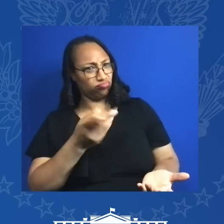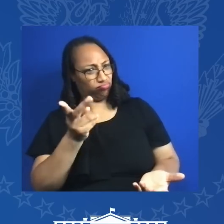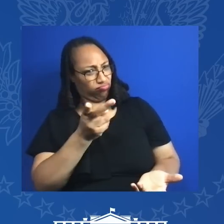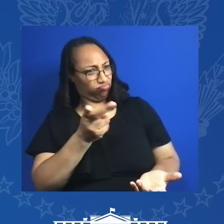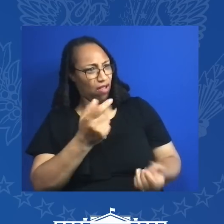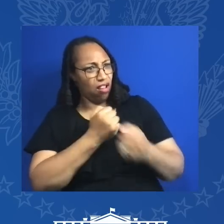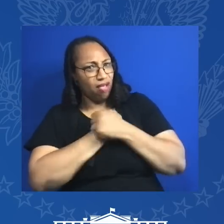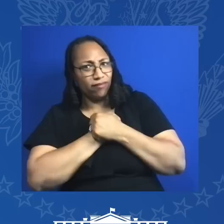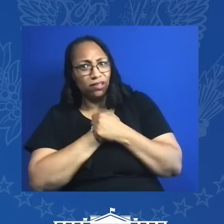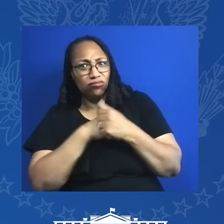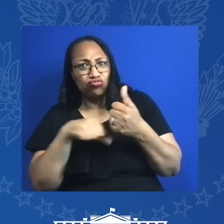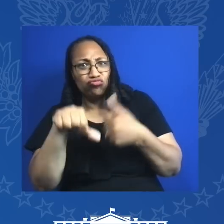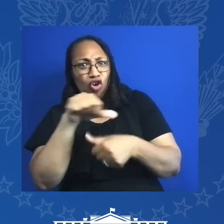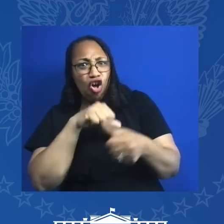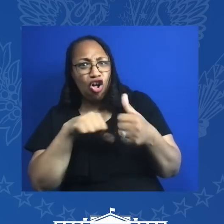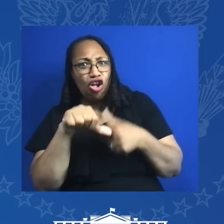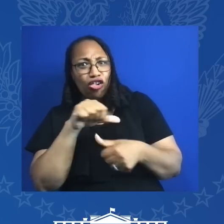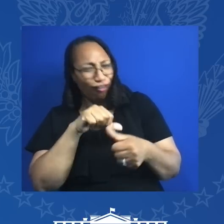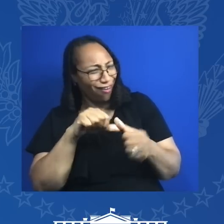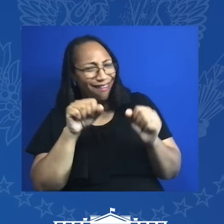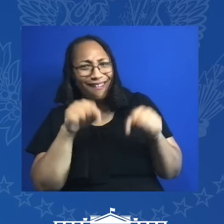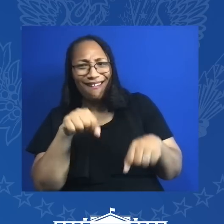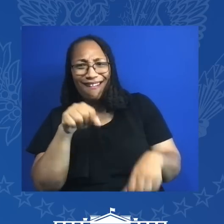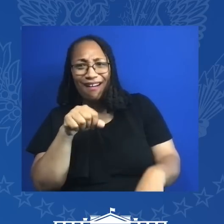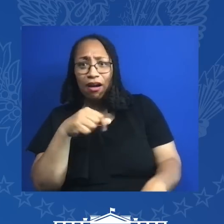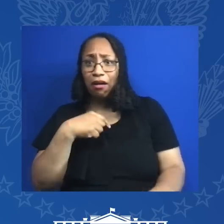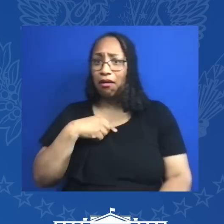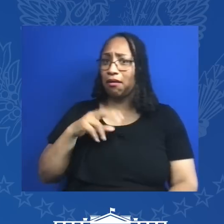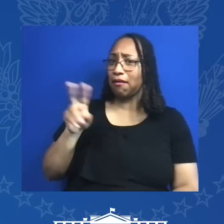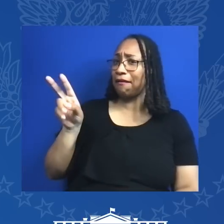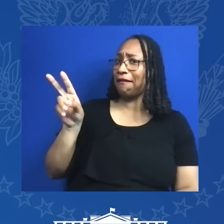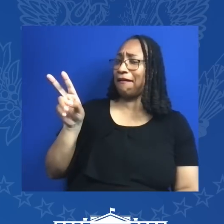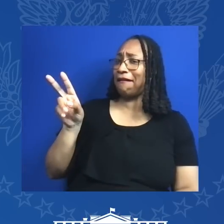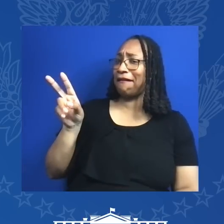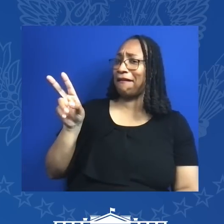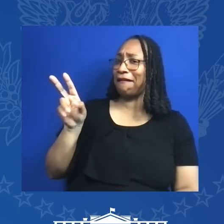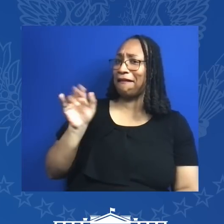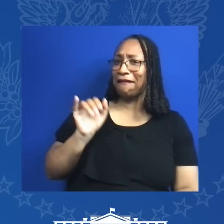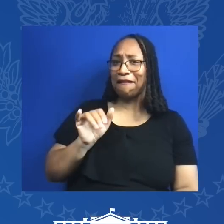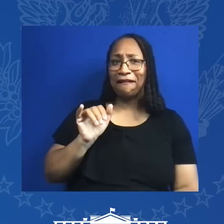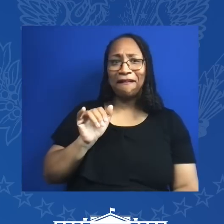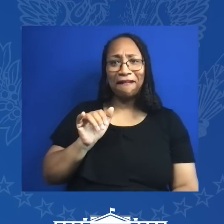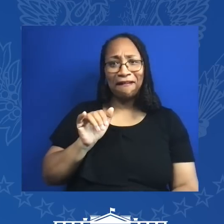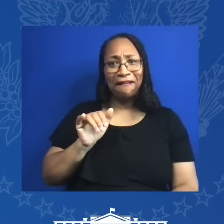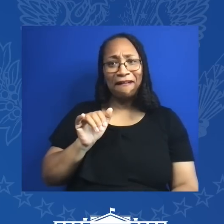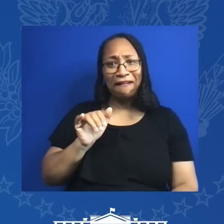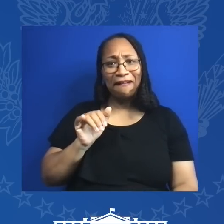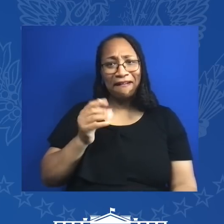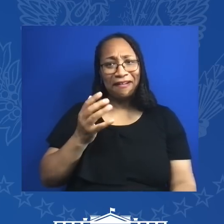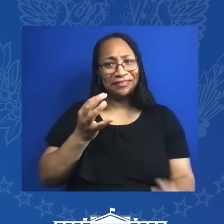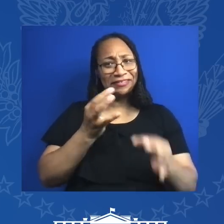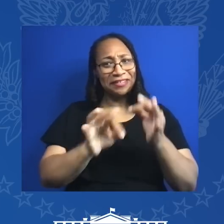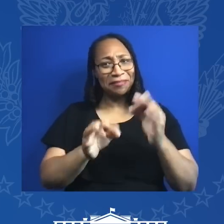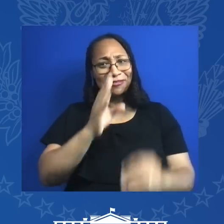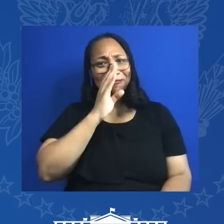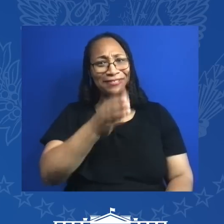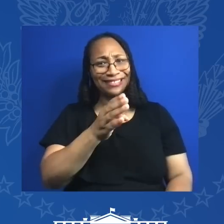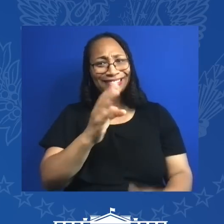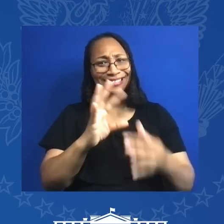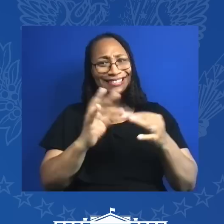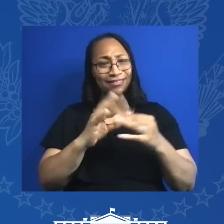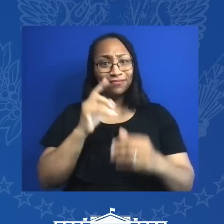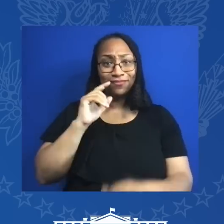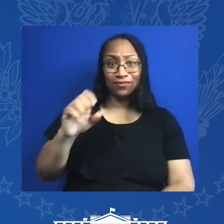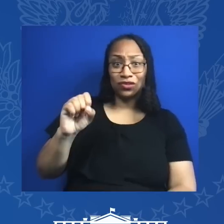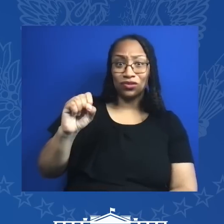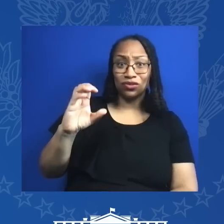And to me, it's that simple. It's that straightforward. Scarlett, thank you for introducing me and for the hope and optimism